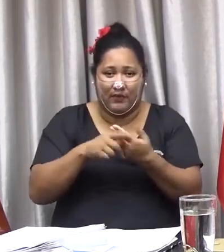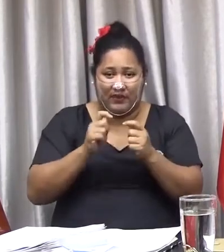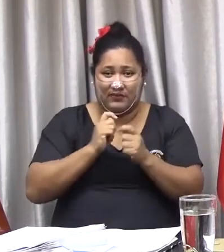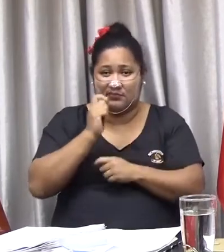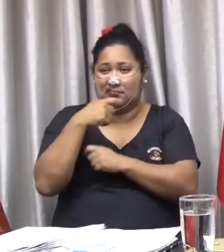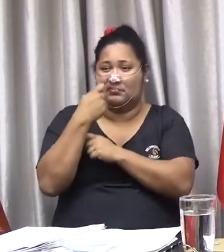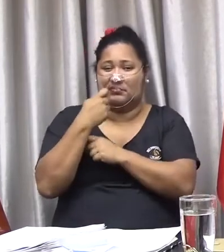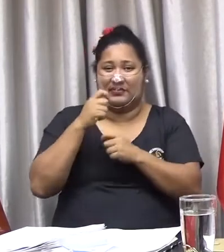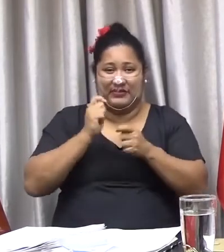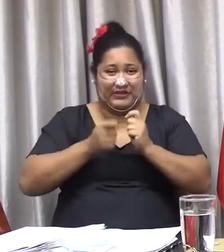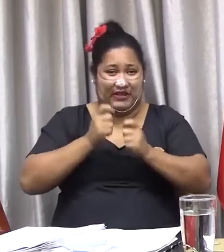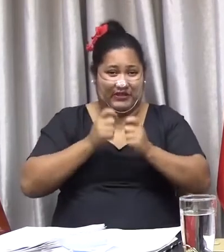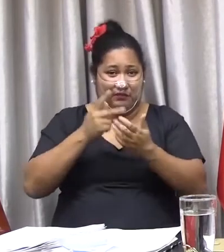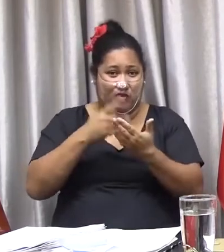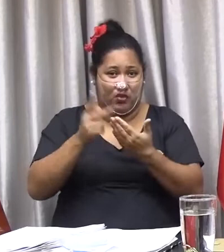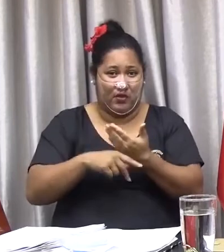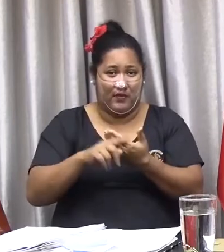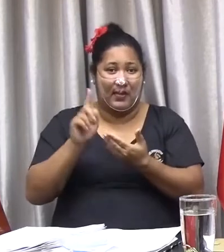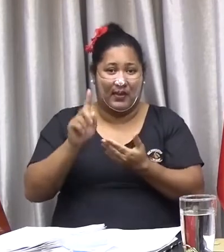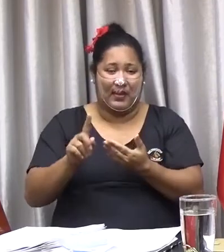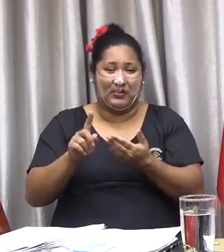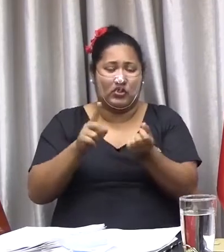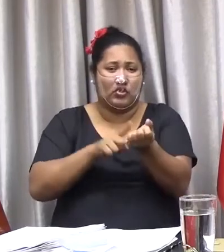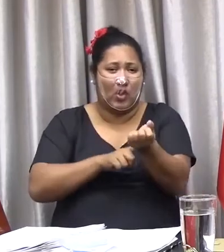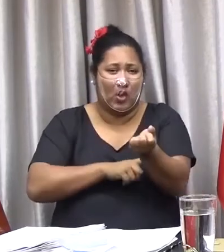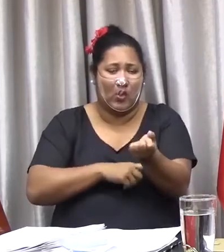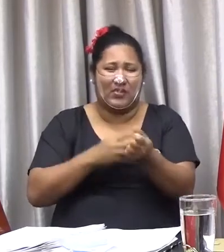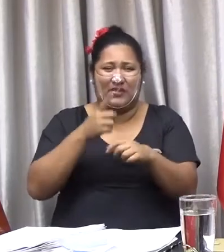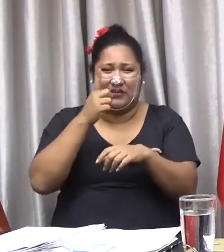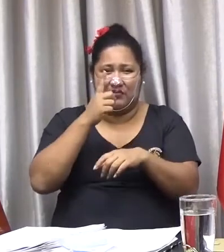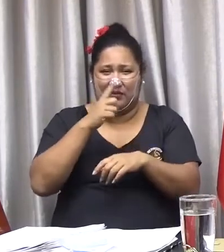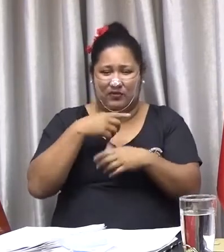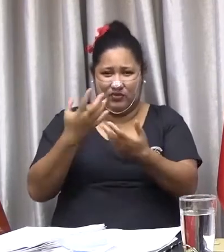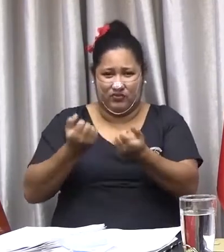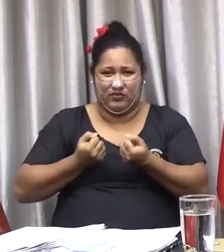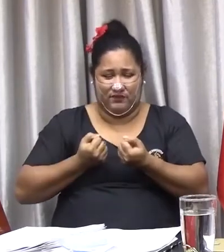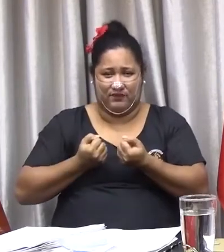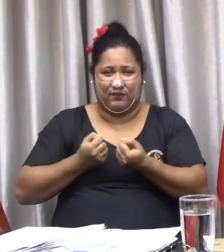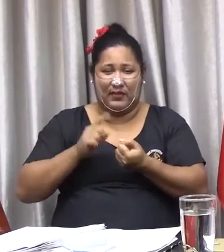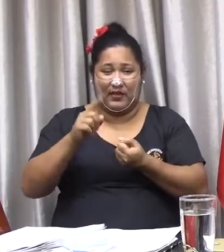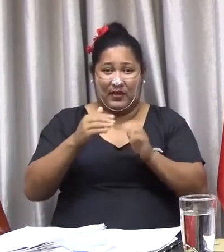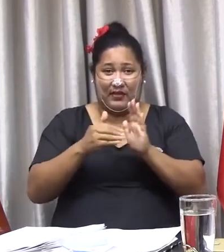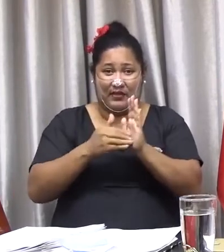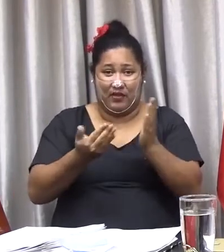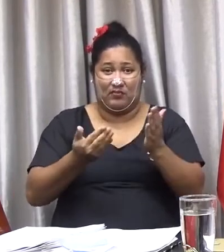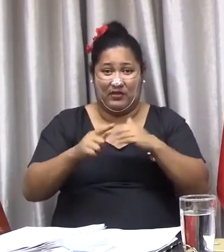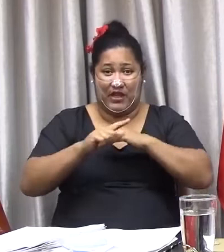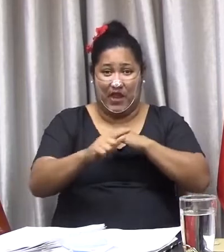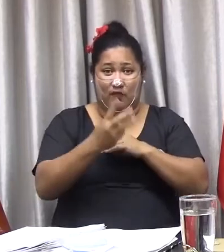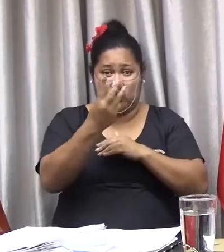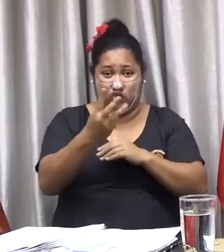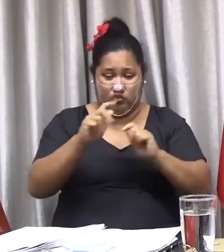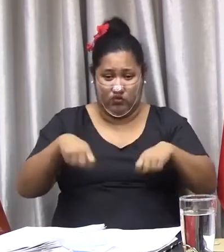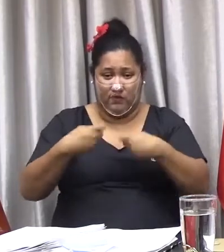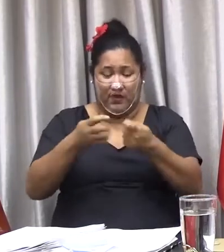and to assist in slowing down new infections. At the same time, level 2 provides